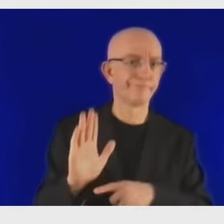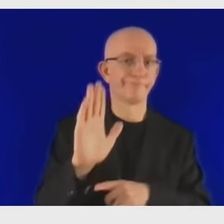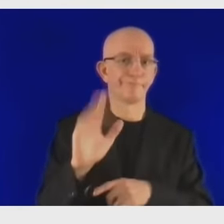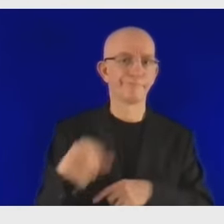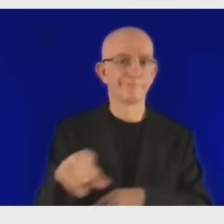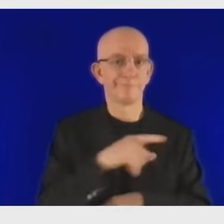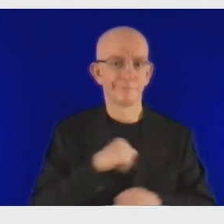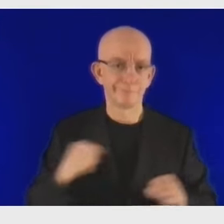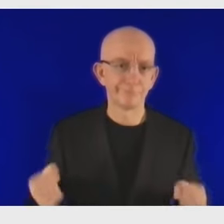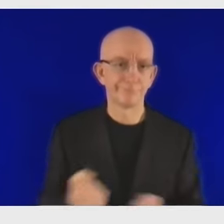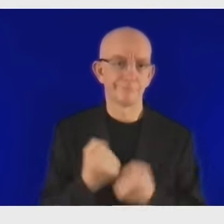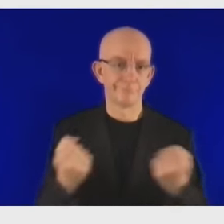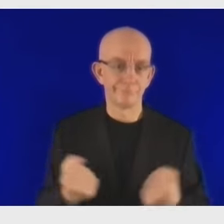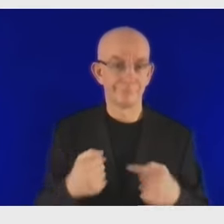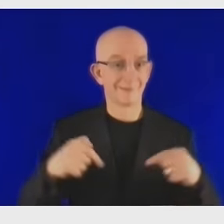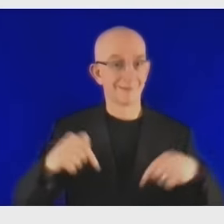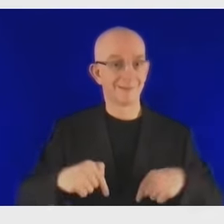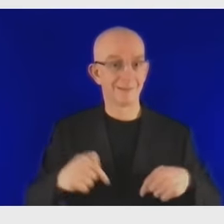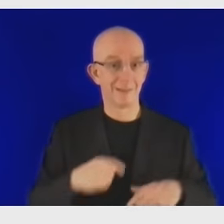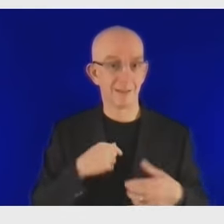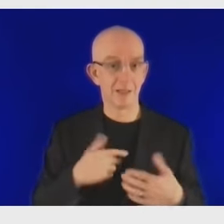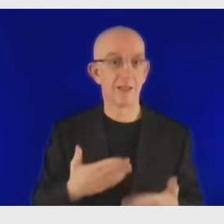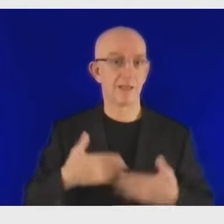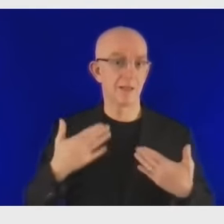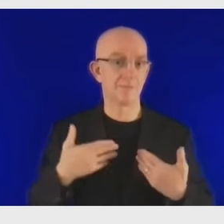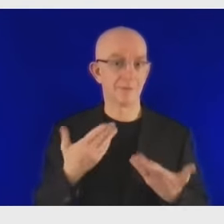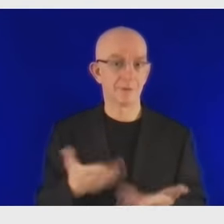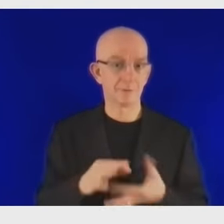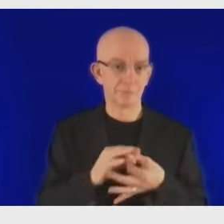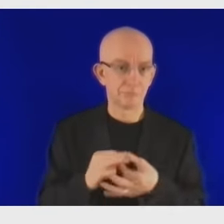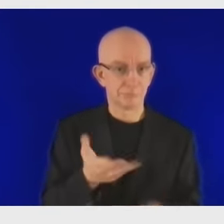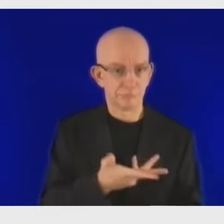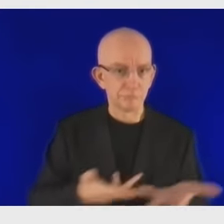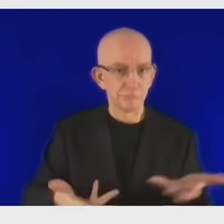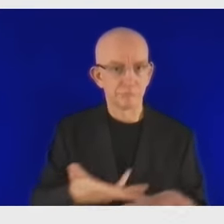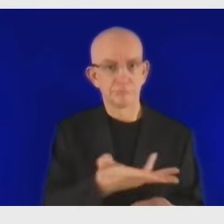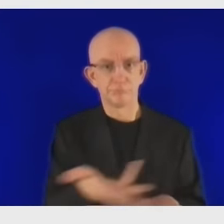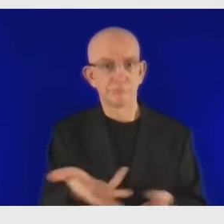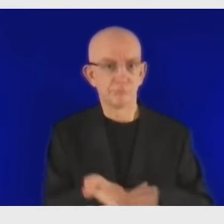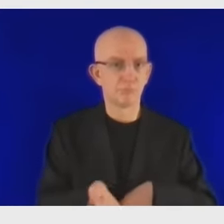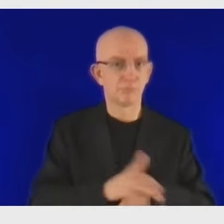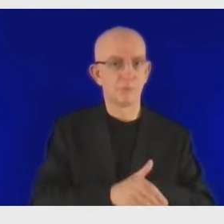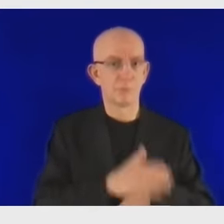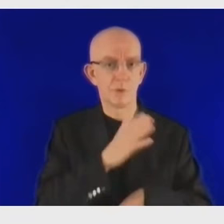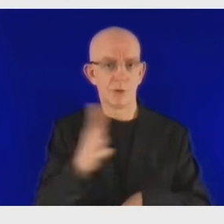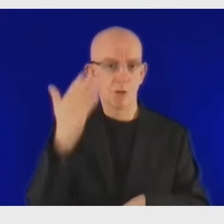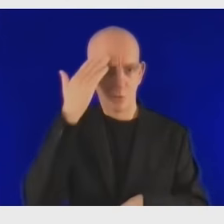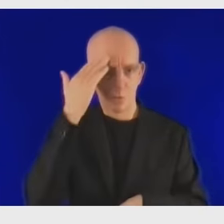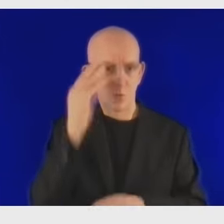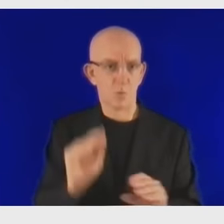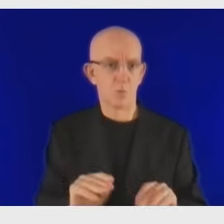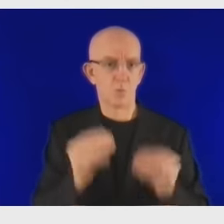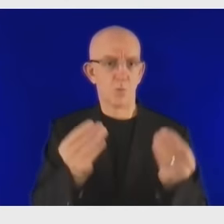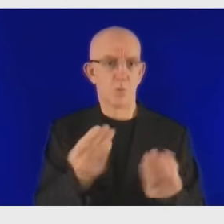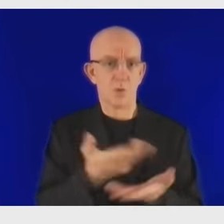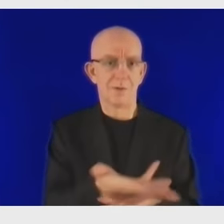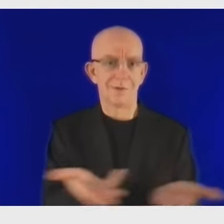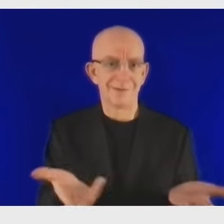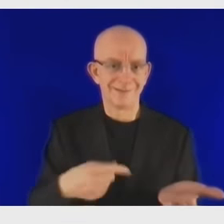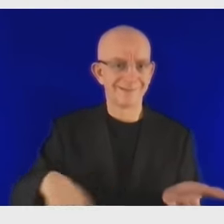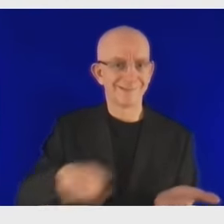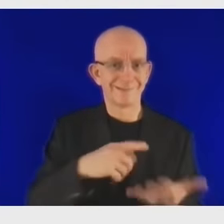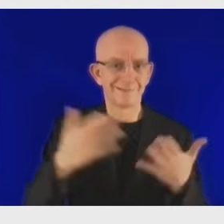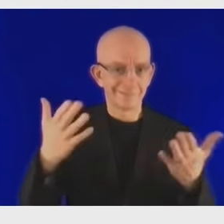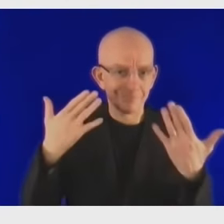as we push for an ambitious journey towards COP. Leaving no one behind is the promise of the 2030